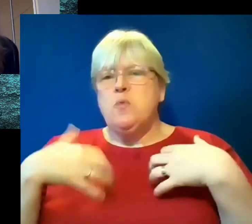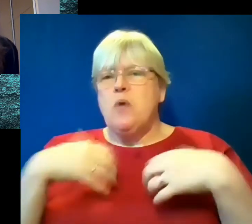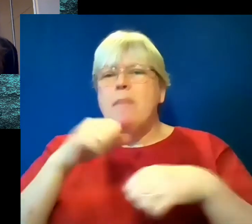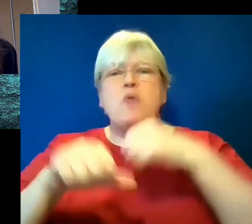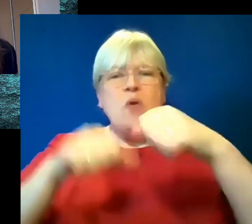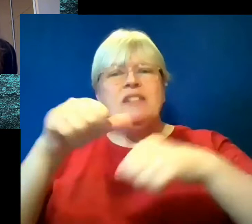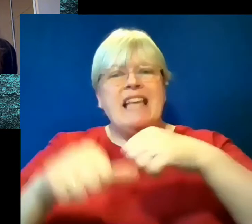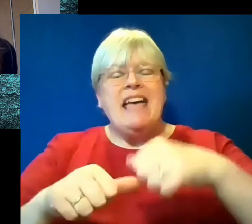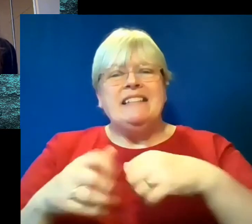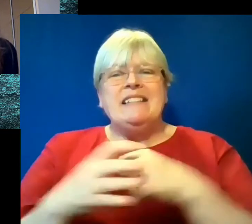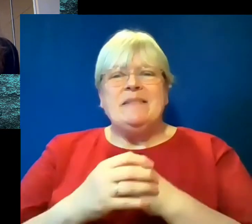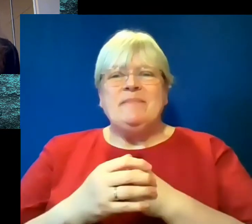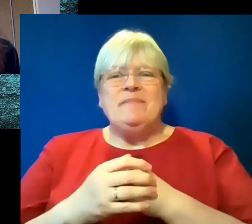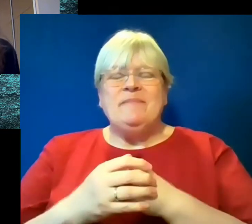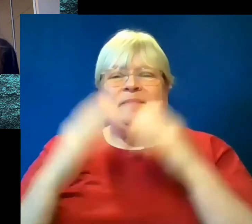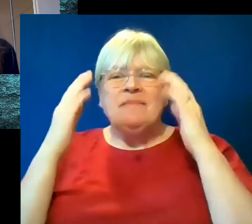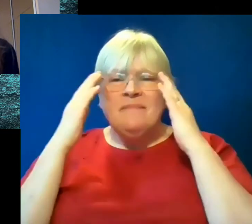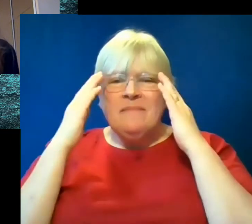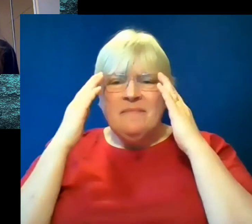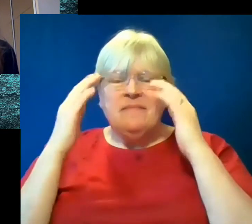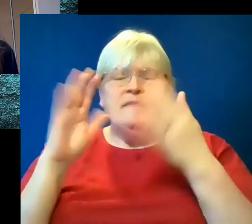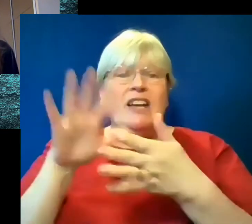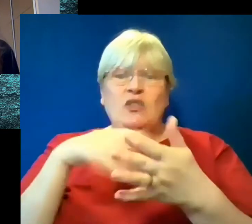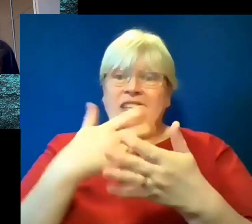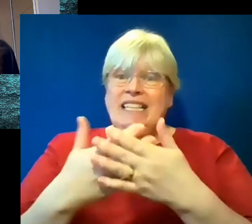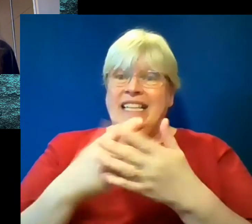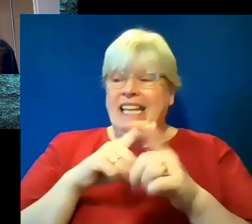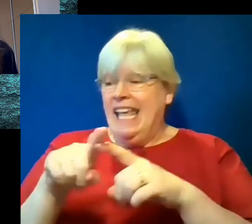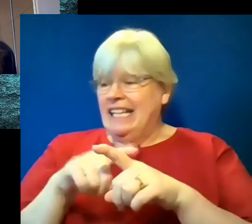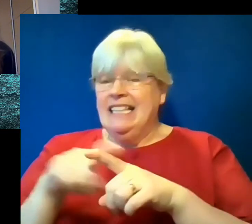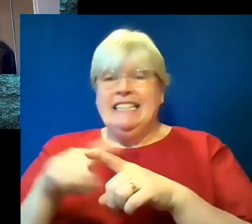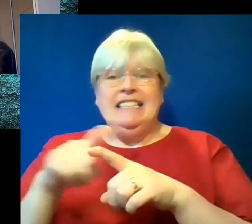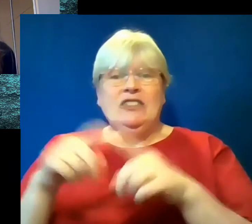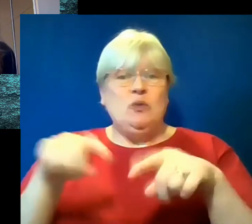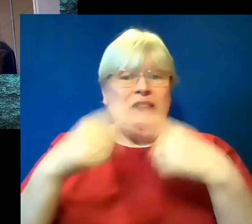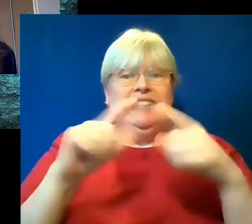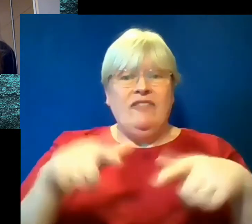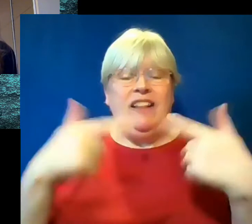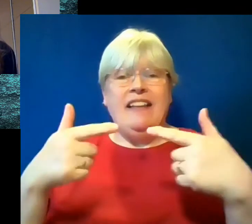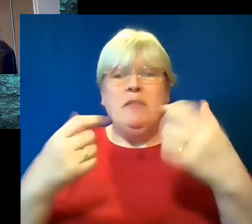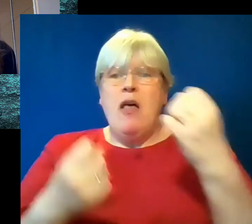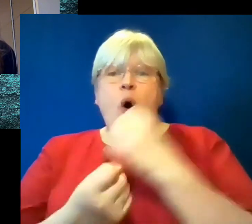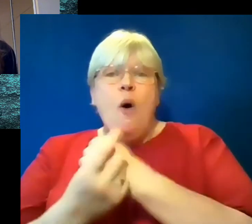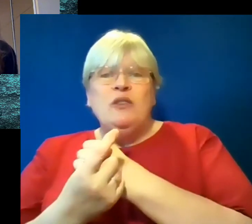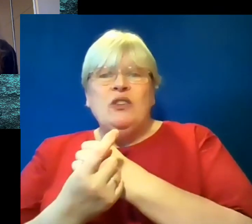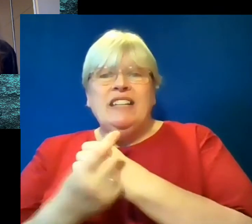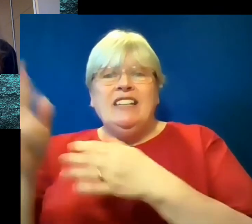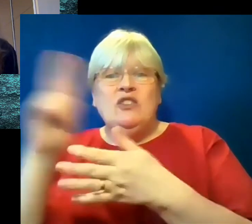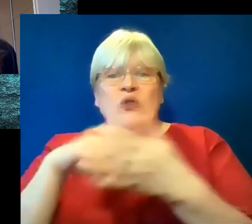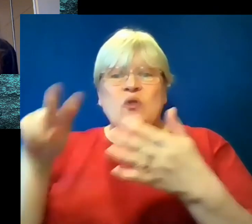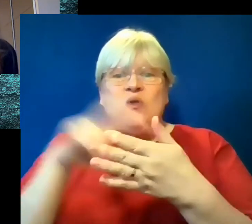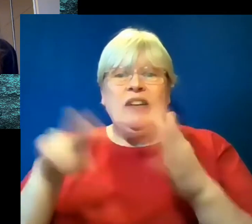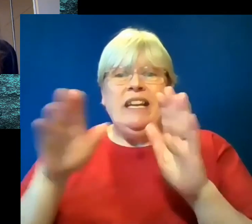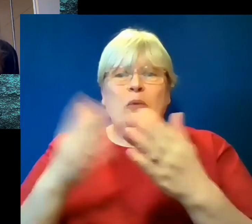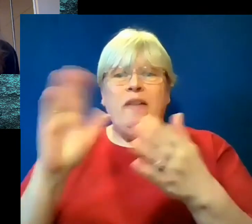only translating the books that we read in English into other languages, but also that opportunity to read books from all around the world